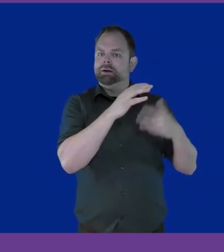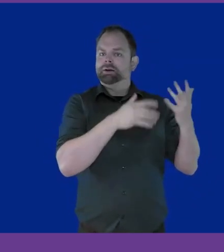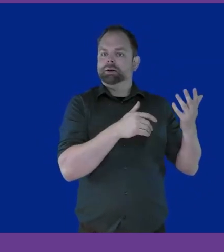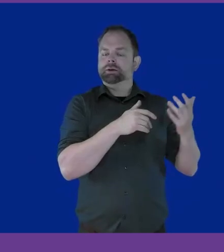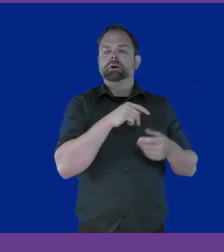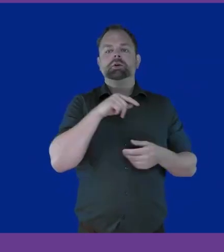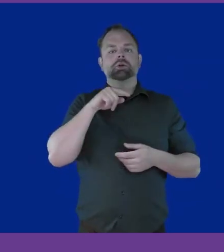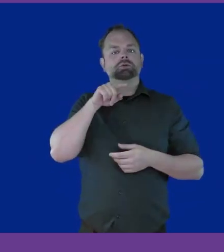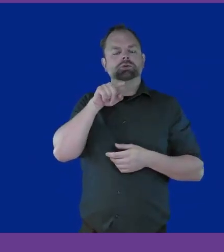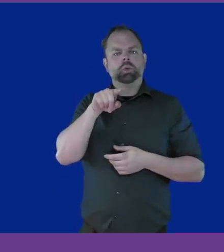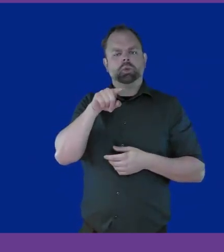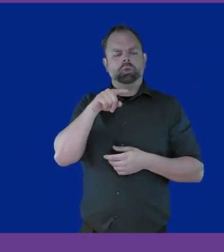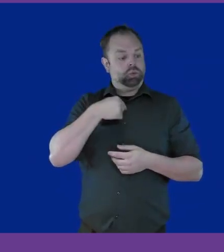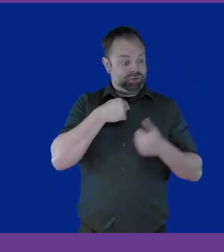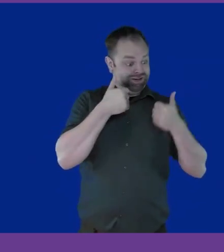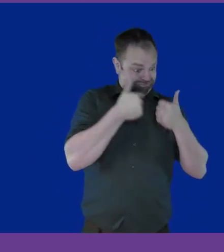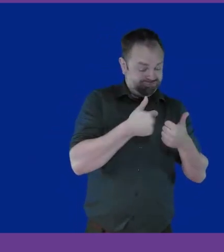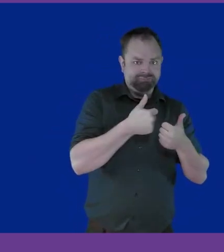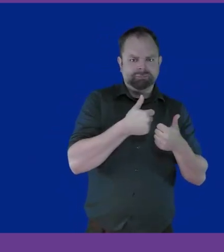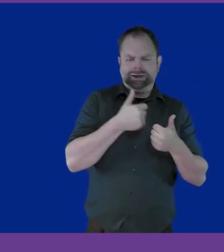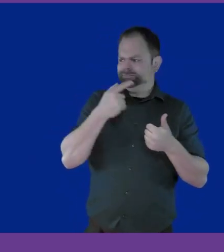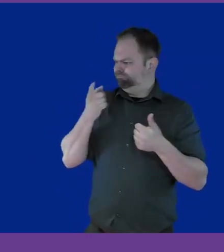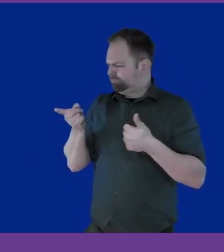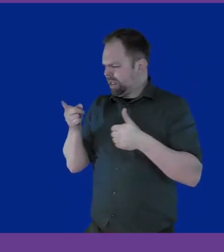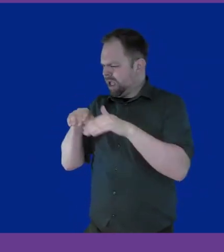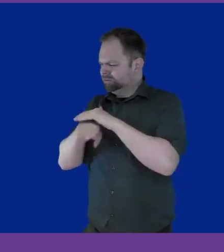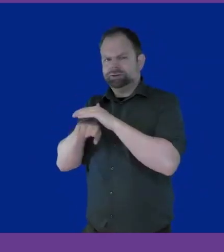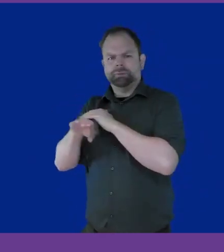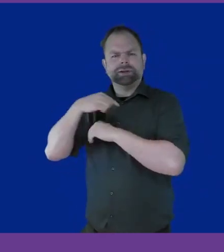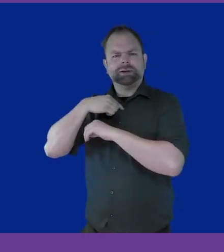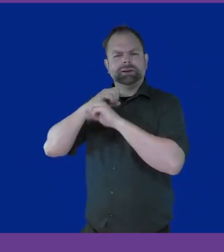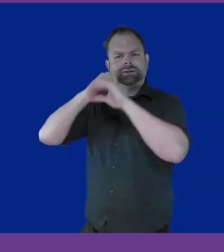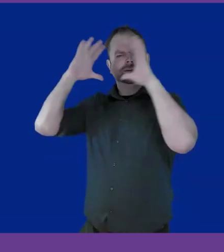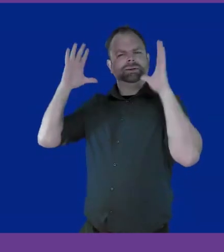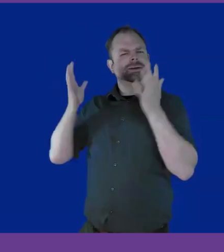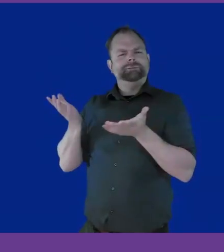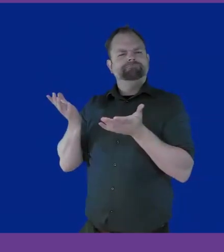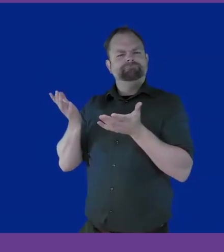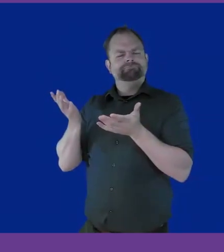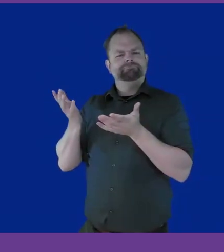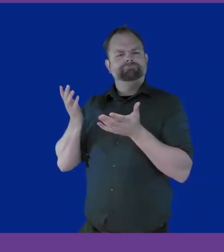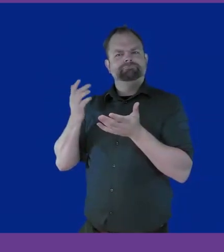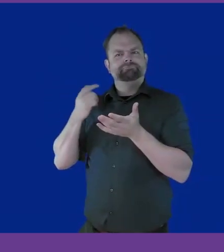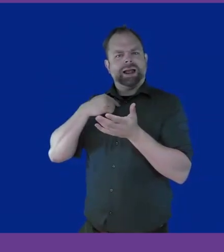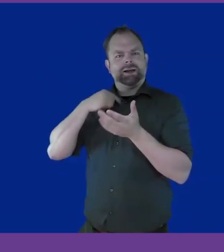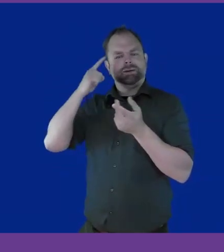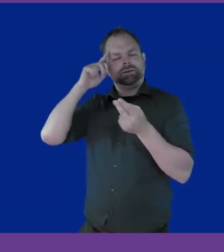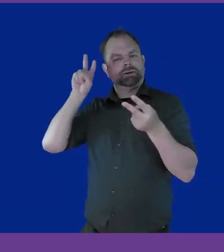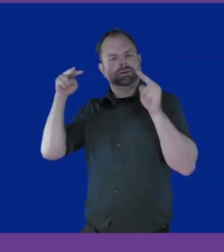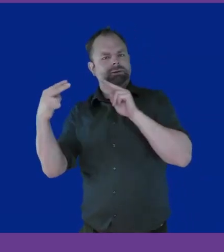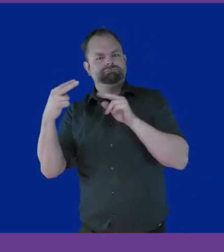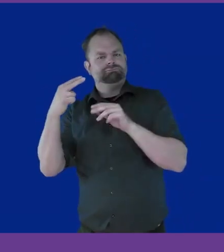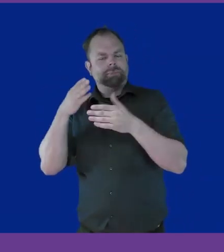as another burden on the industry, where you have to change your websites, where you have to change your entrance, where you have to